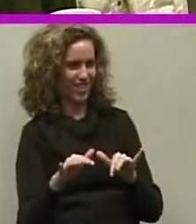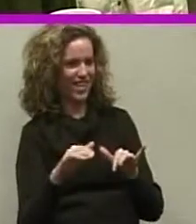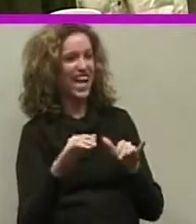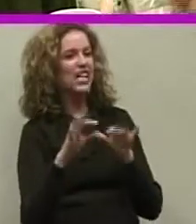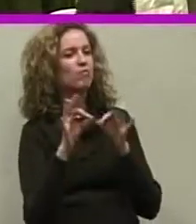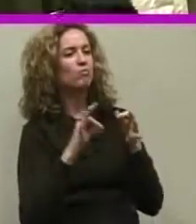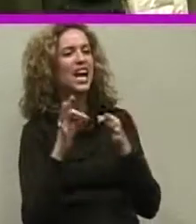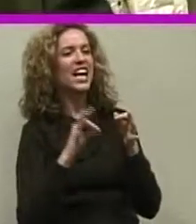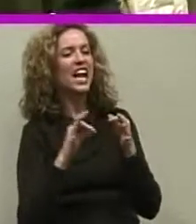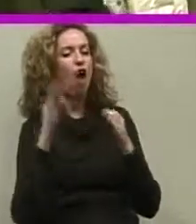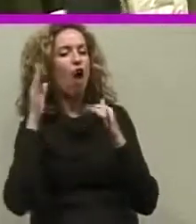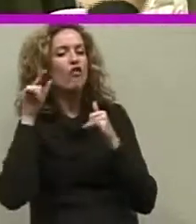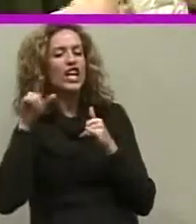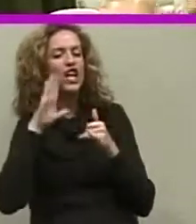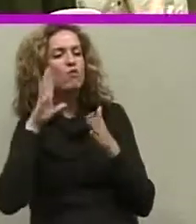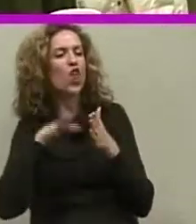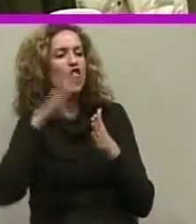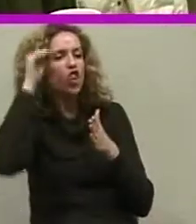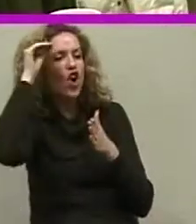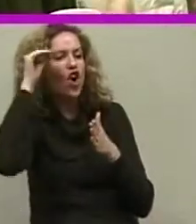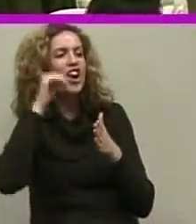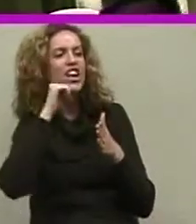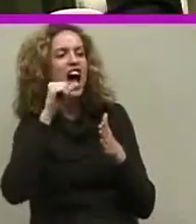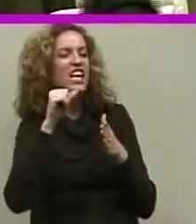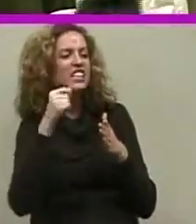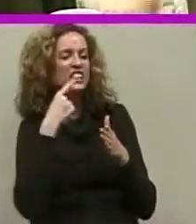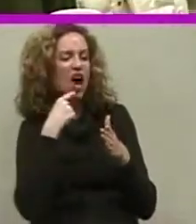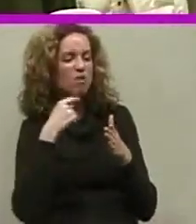font when I'm going to ADHD.